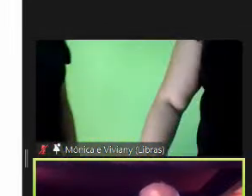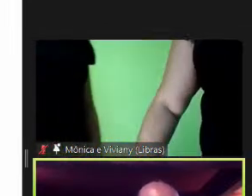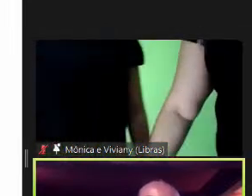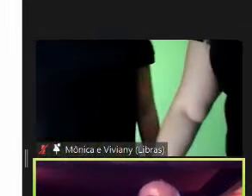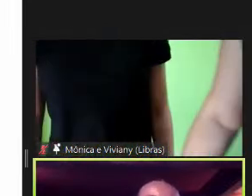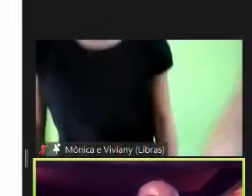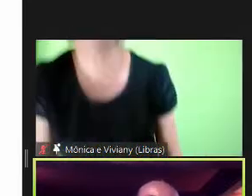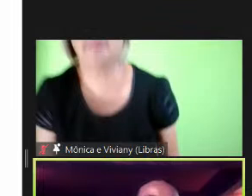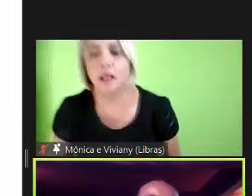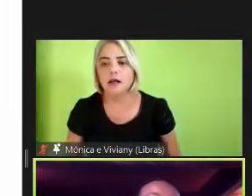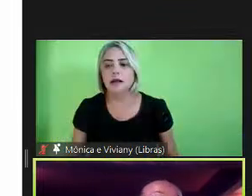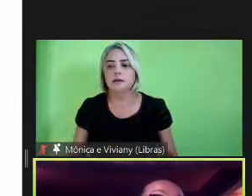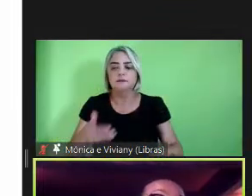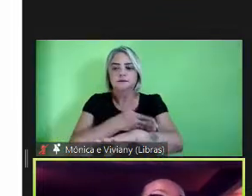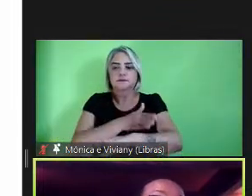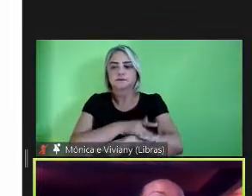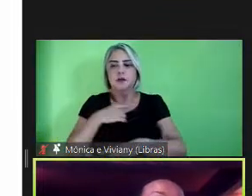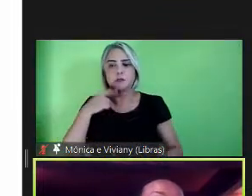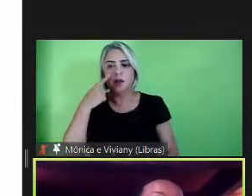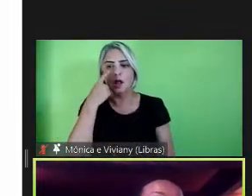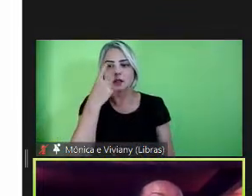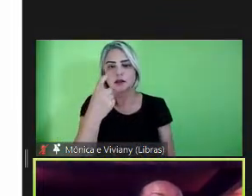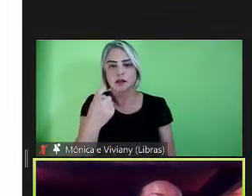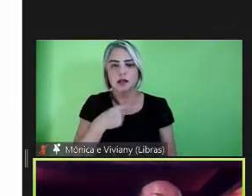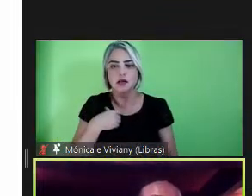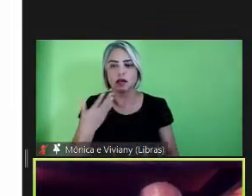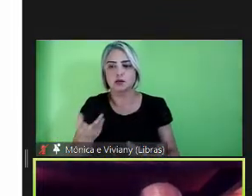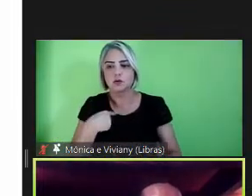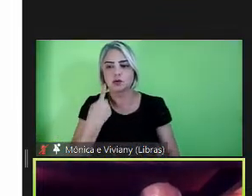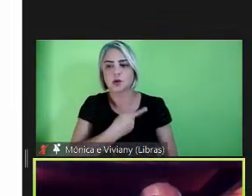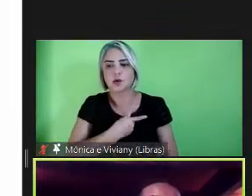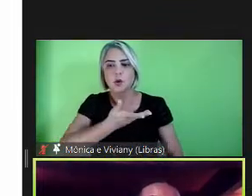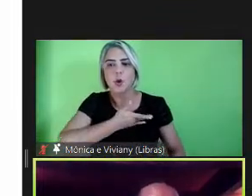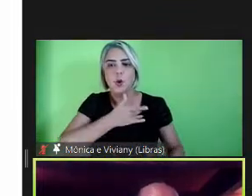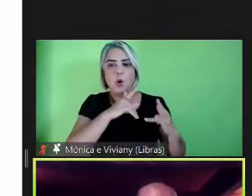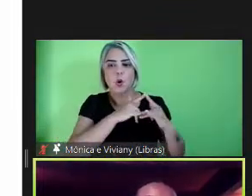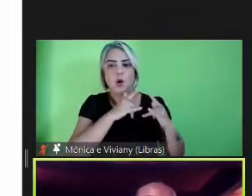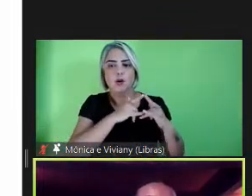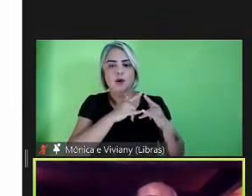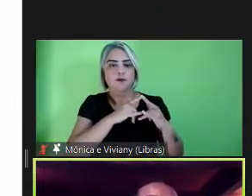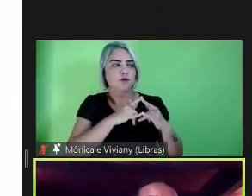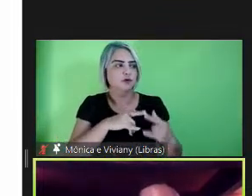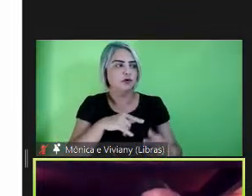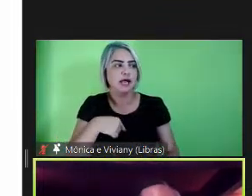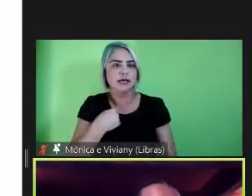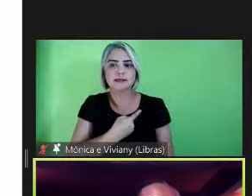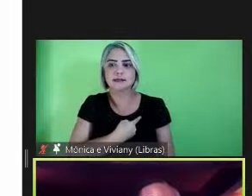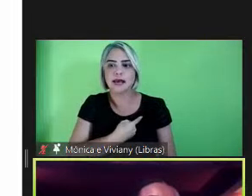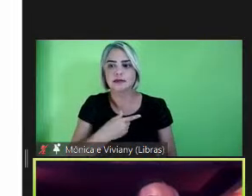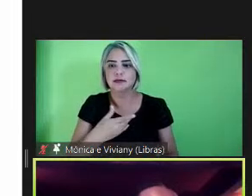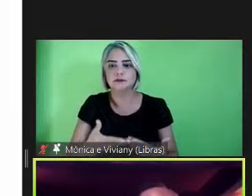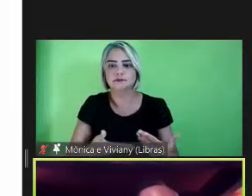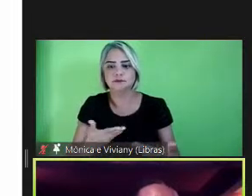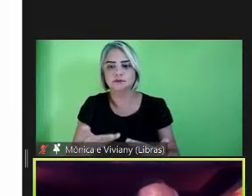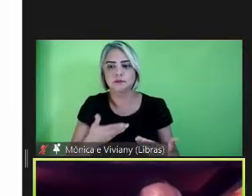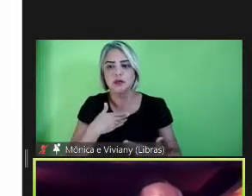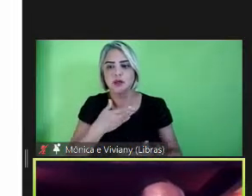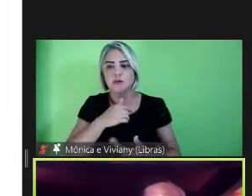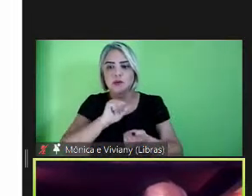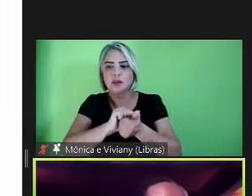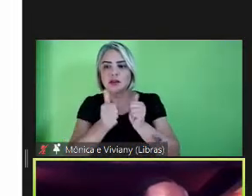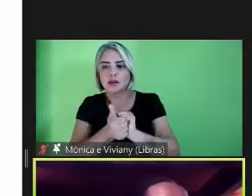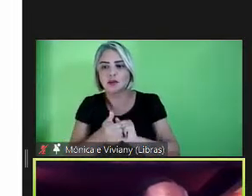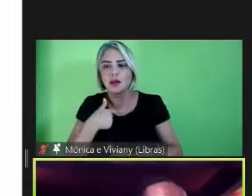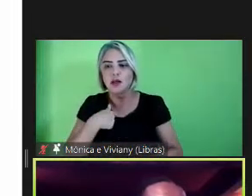from our Canadian colleagues about the 5 A's, very, very apt and very appropriate in our society. So there